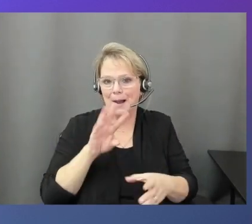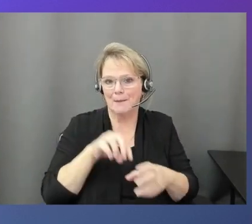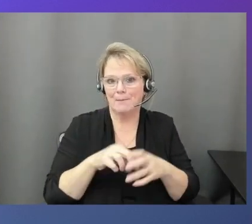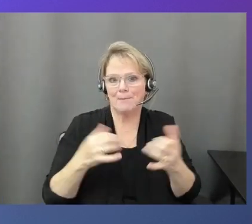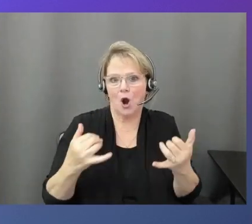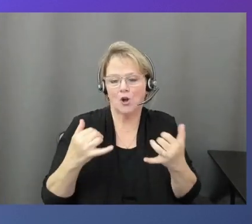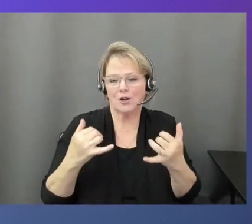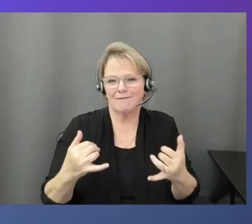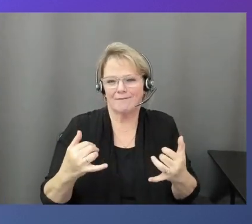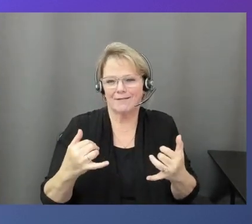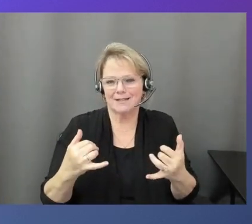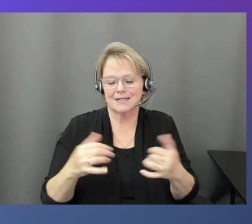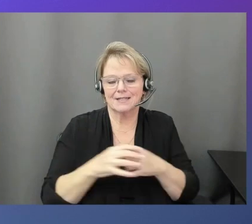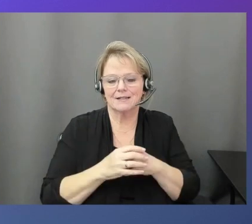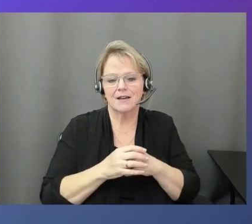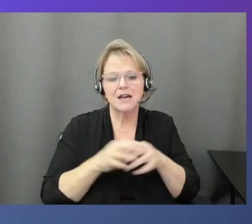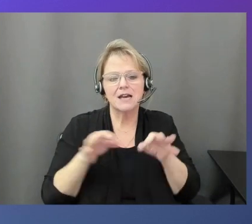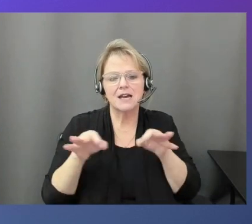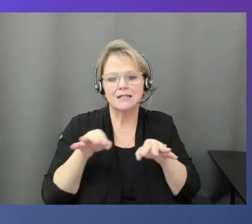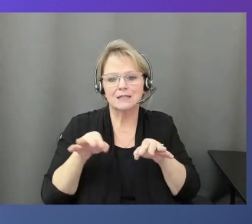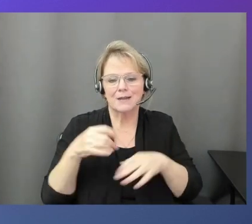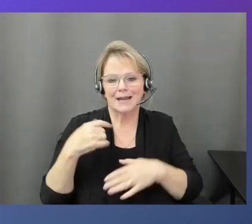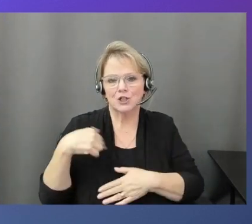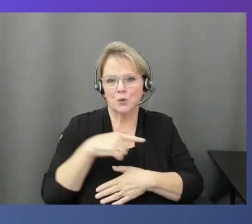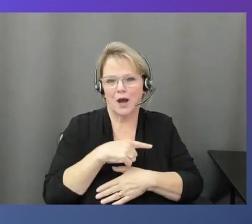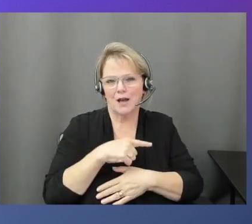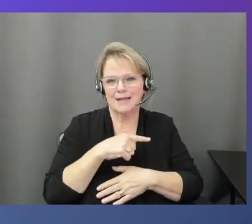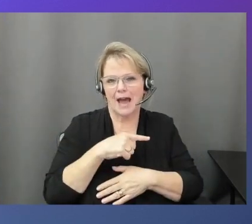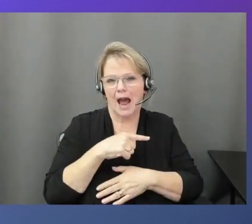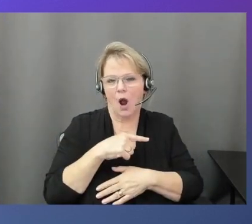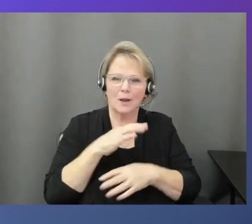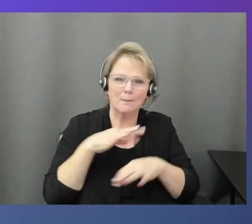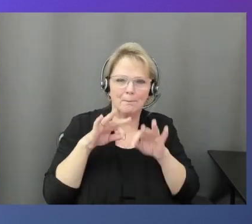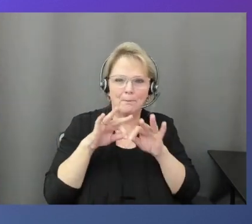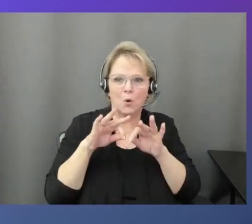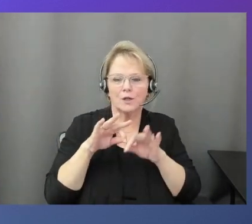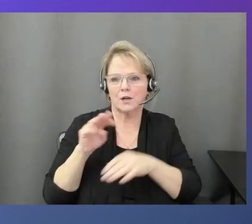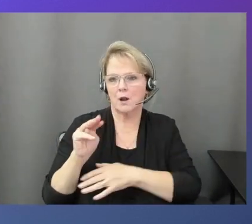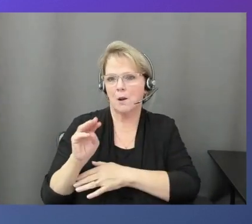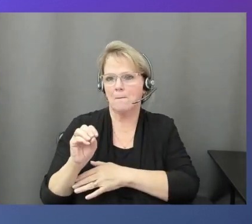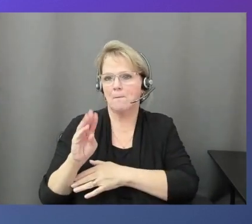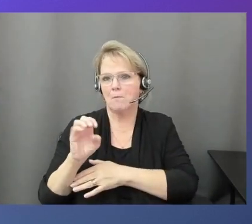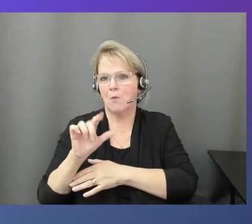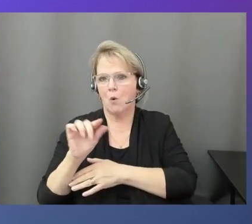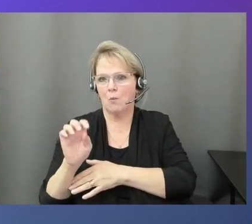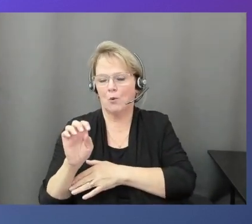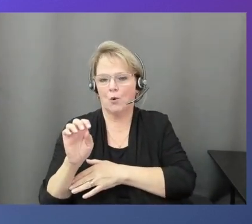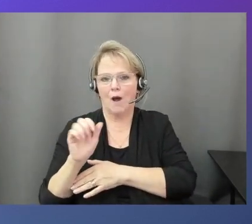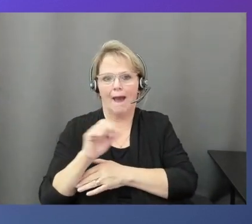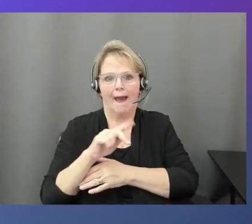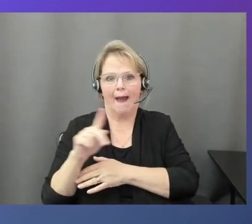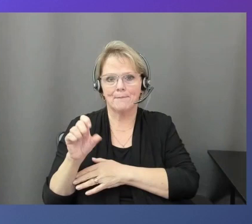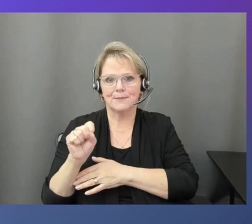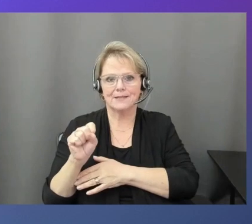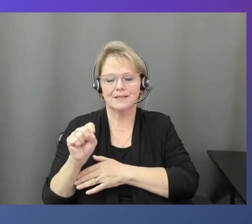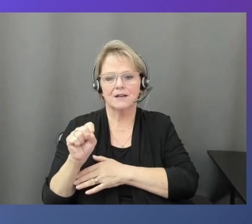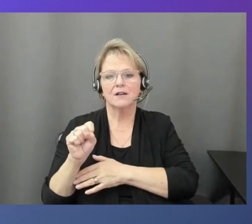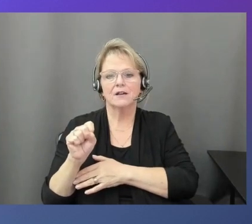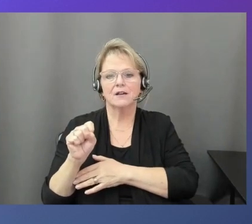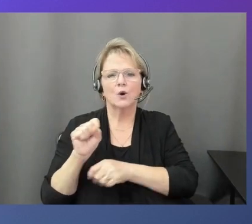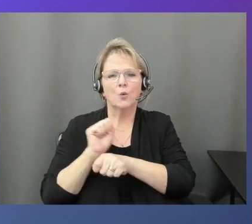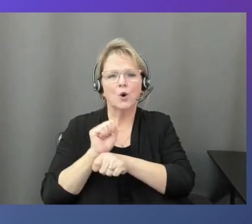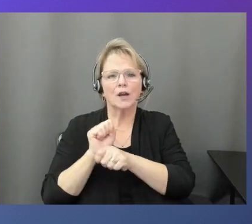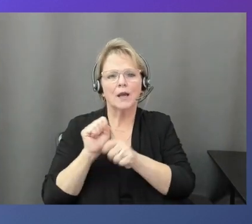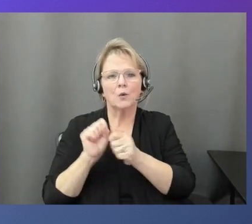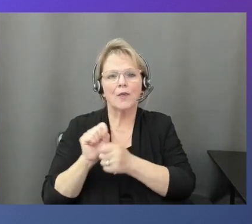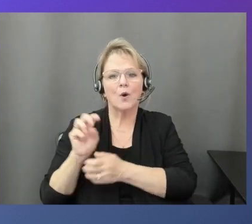Explain to us how important these mobile applications are when working with wavelength, what you're so interested in, and getting